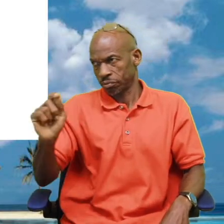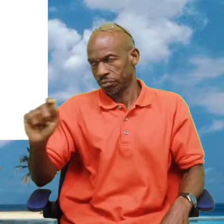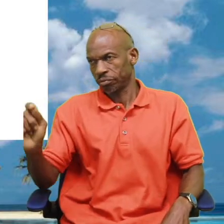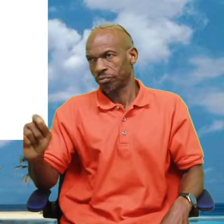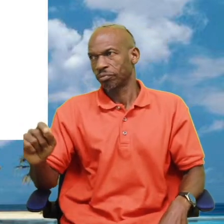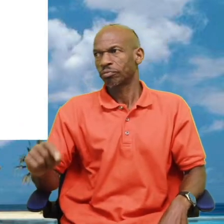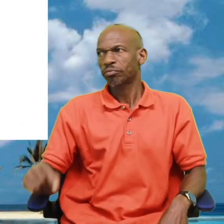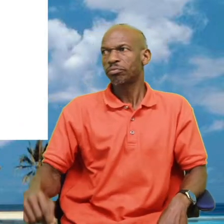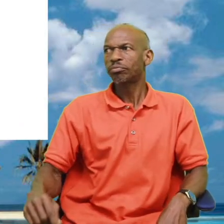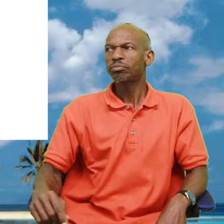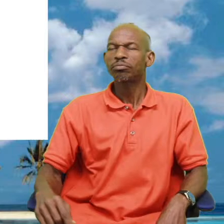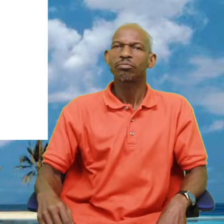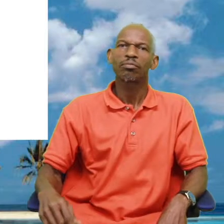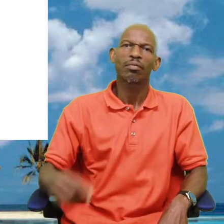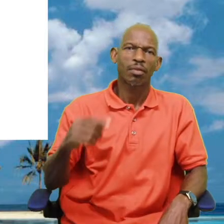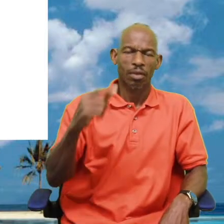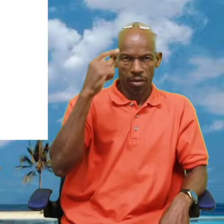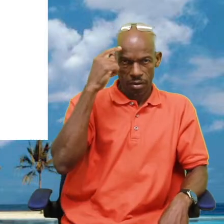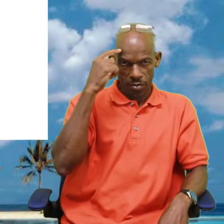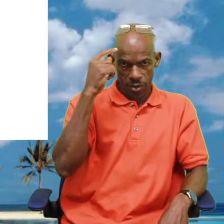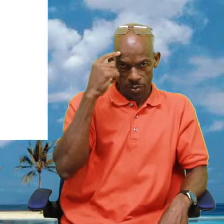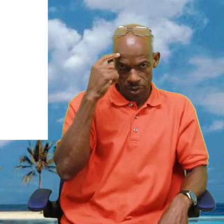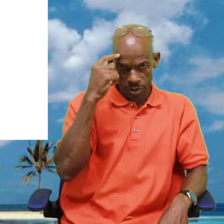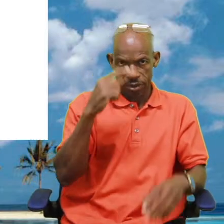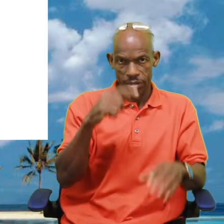remember, we are starting with a